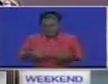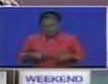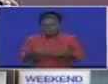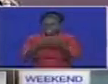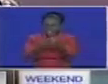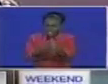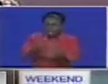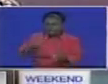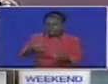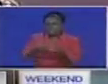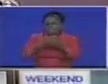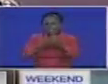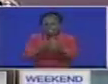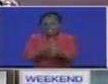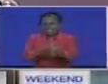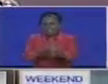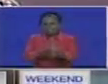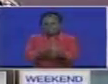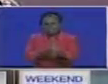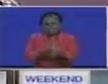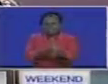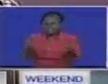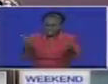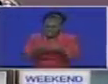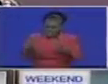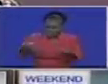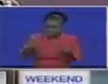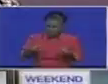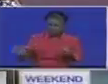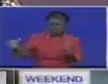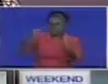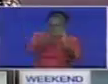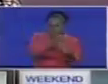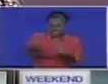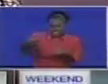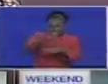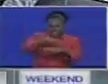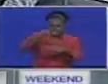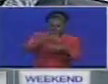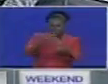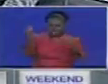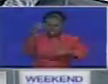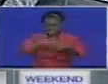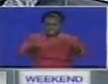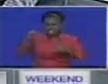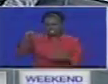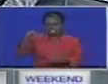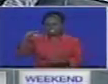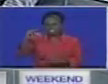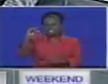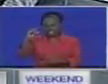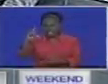league up to nationals. We achieved this through elections. We will still achieve even the mainstream nationals. What do we expect from the NGC? Are you likely from to appoint